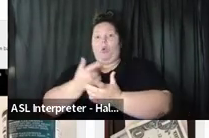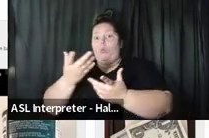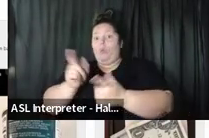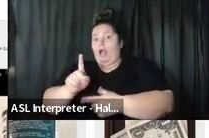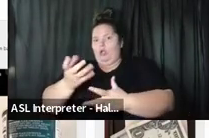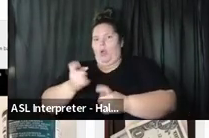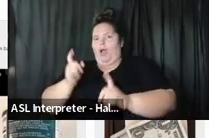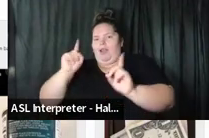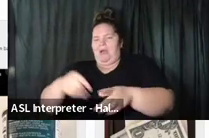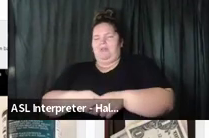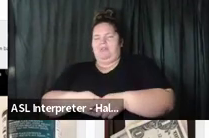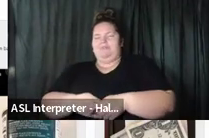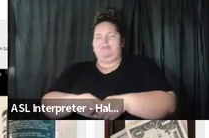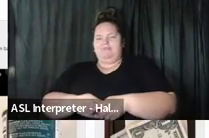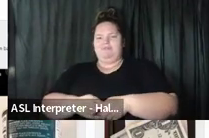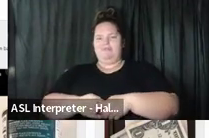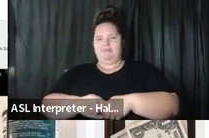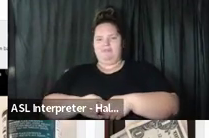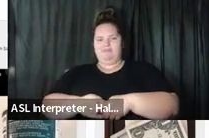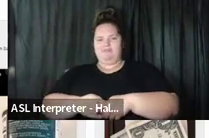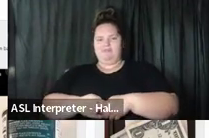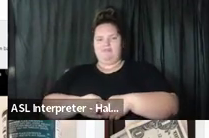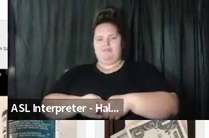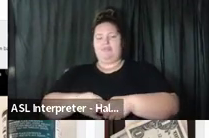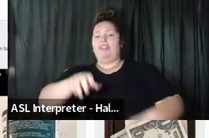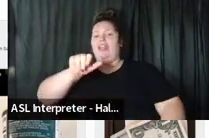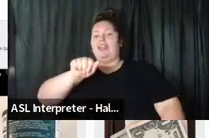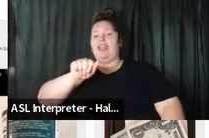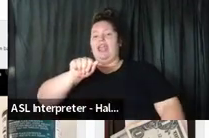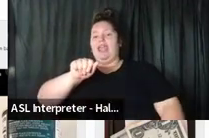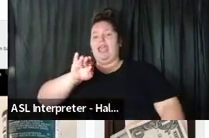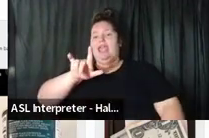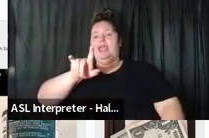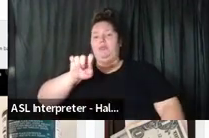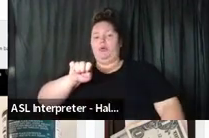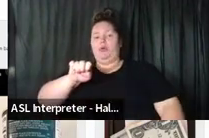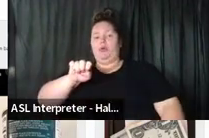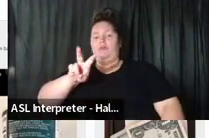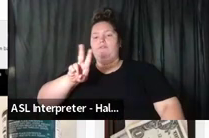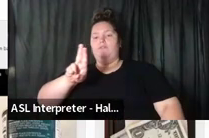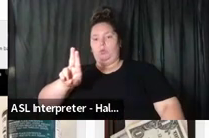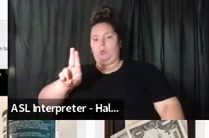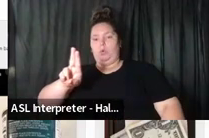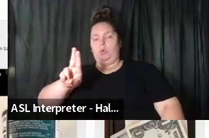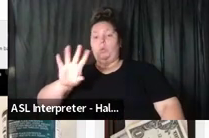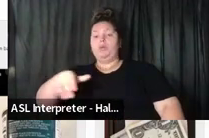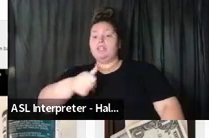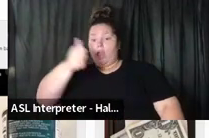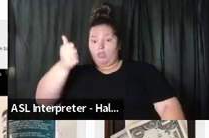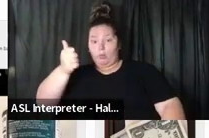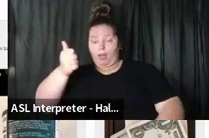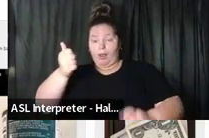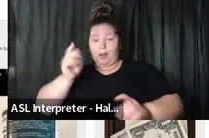that's really neat. And then there's AbleView. AbleView was another one that businesses